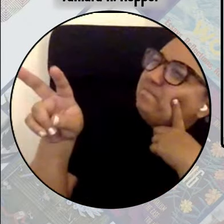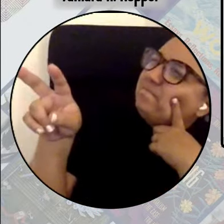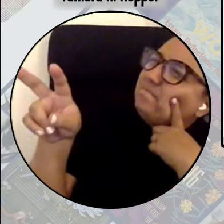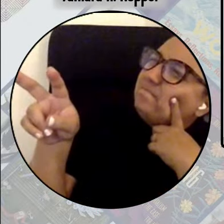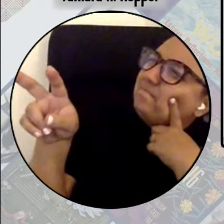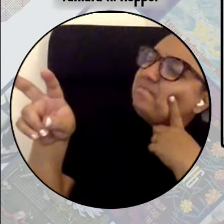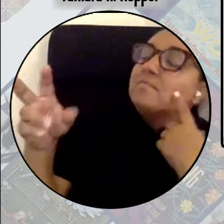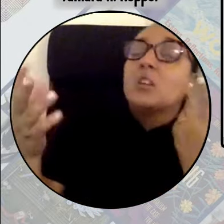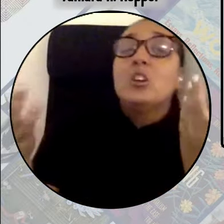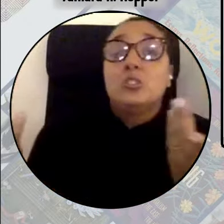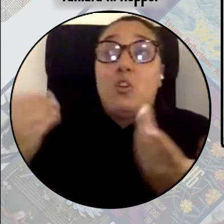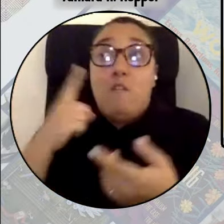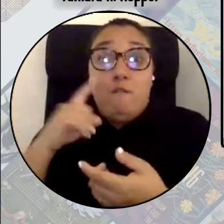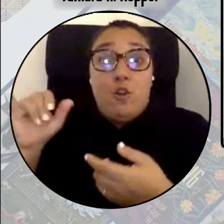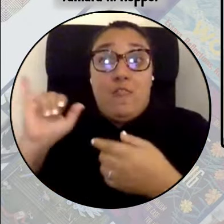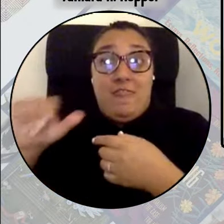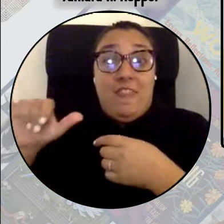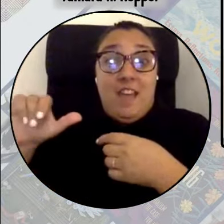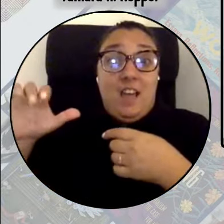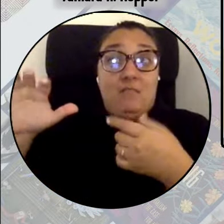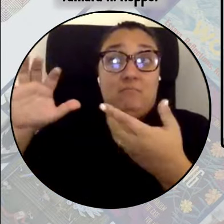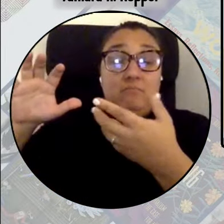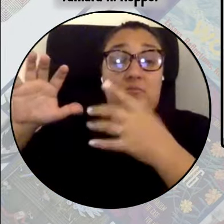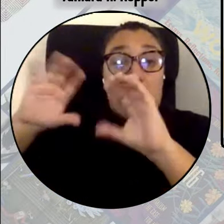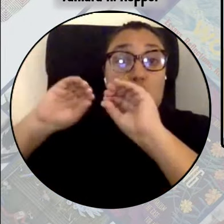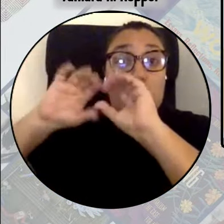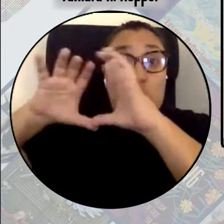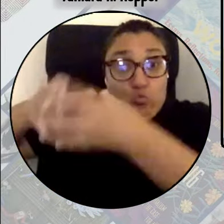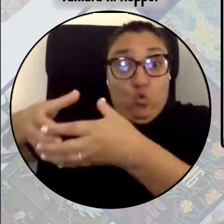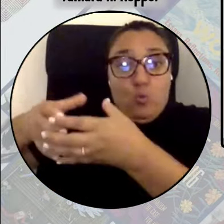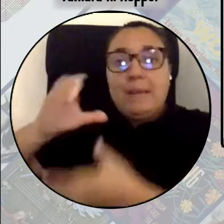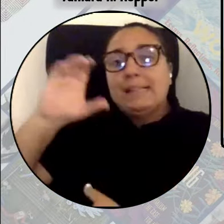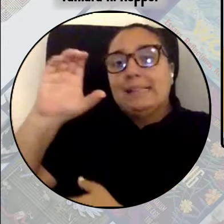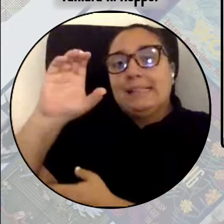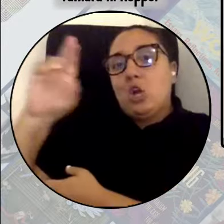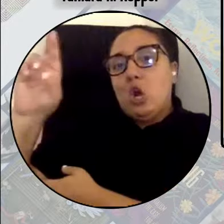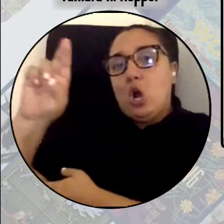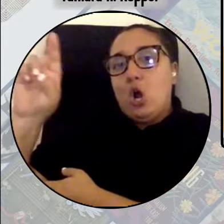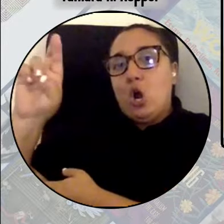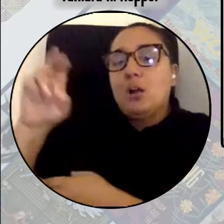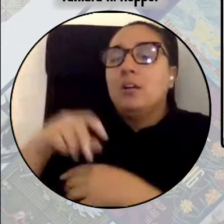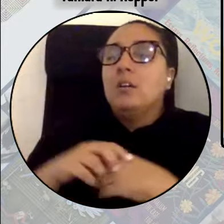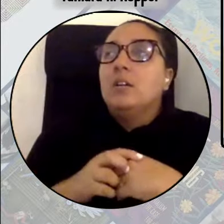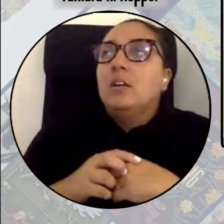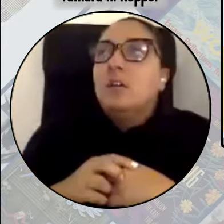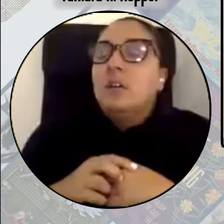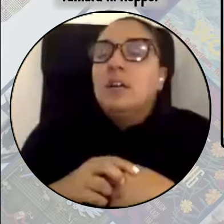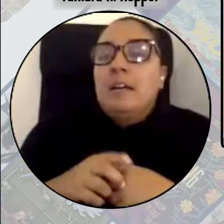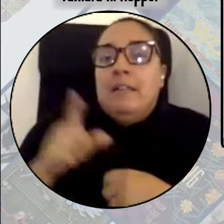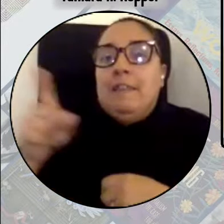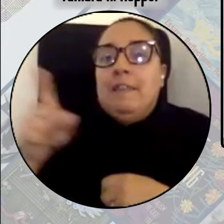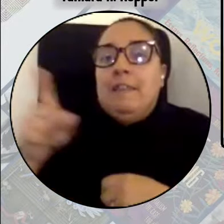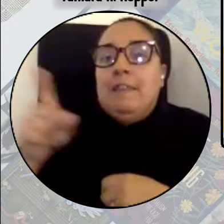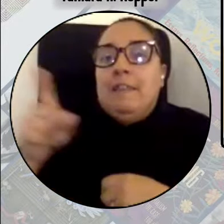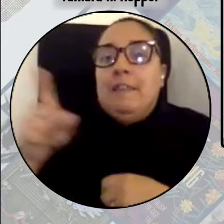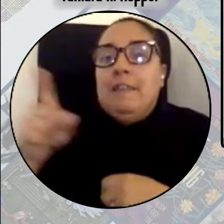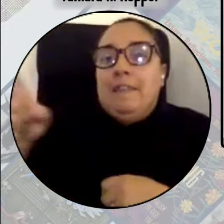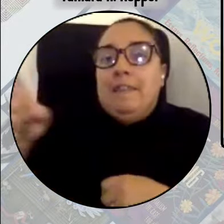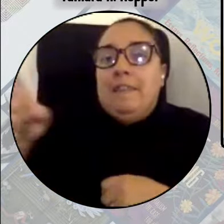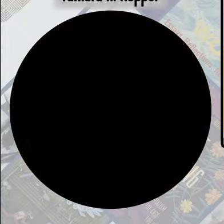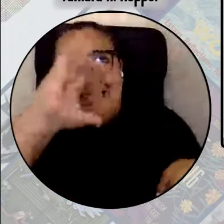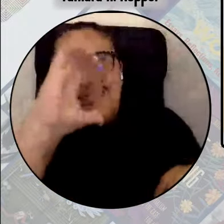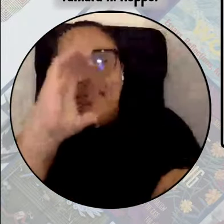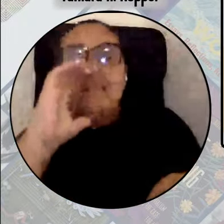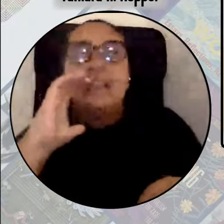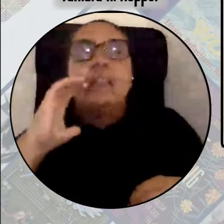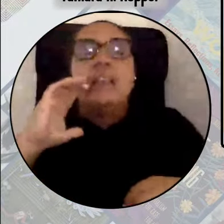for Critical Resistance, CR, right, they think of, the term the prison industrial complex as the overlapping interest